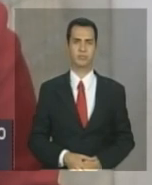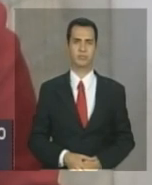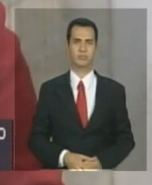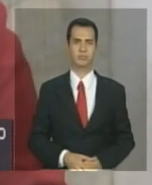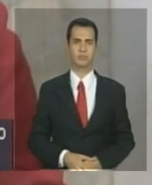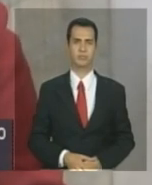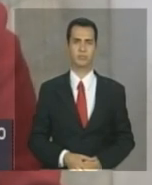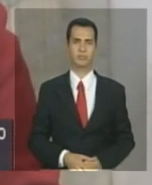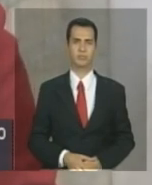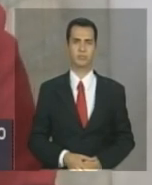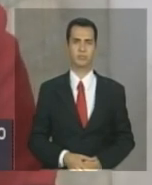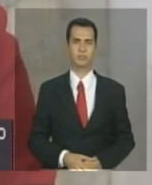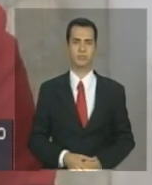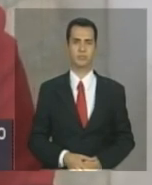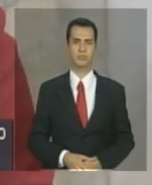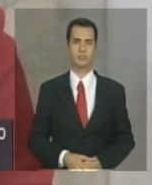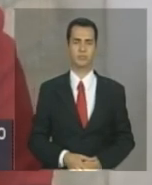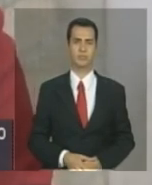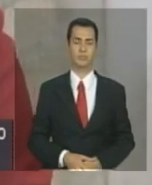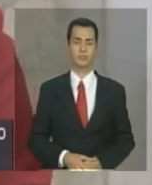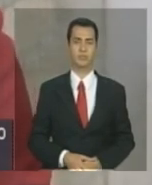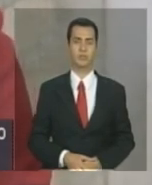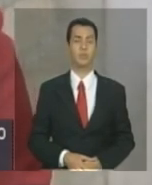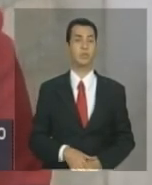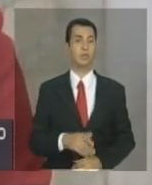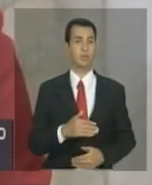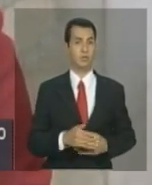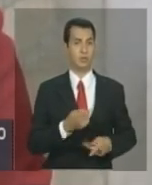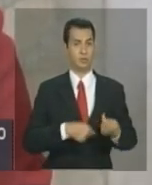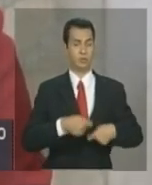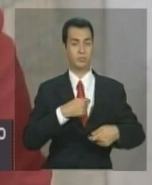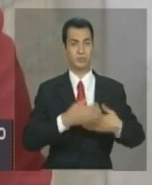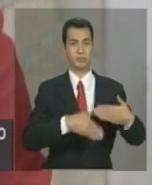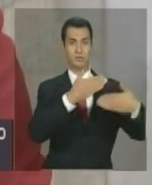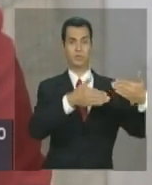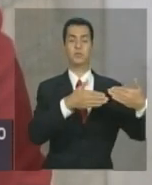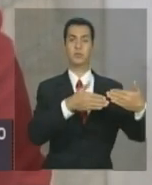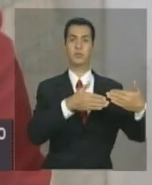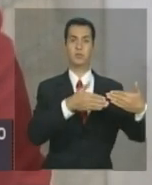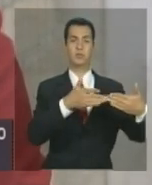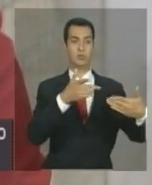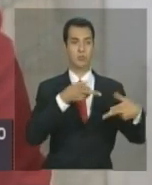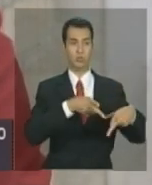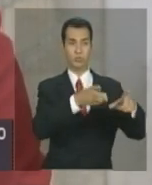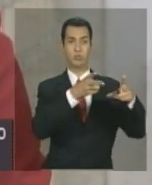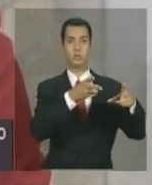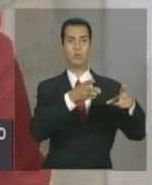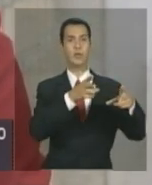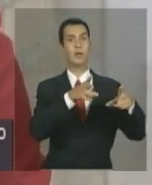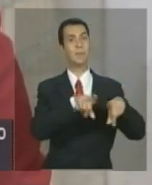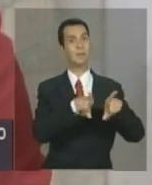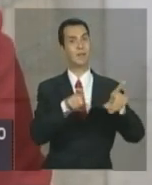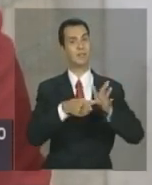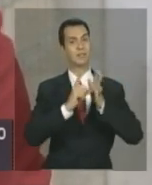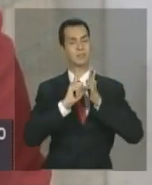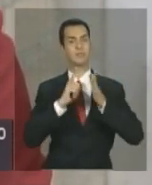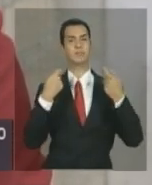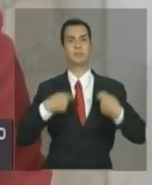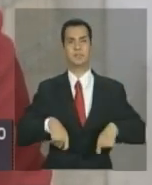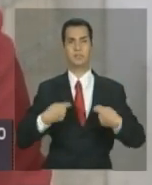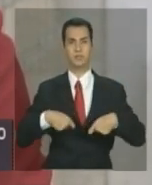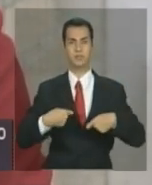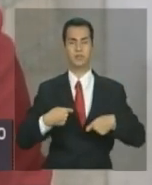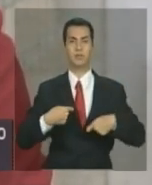se fizermos uma política voltada para fortalecer os nossos mercados internos. And